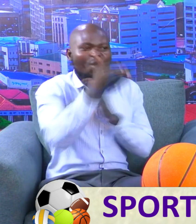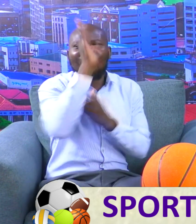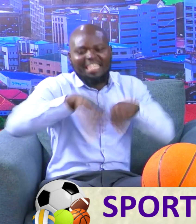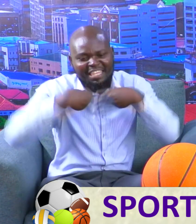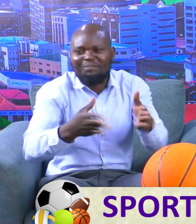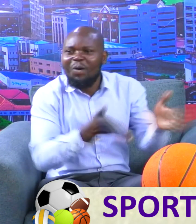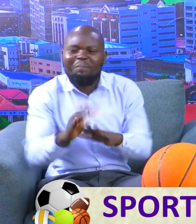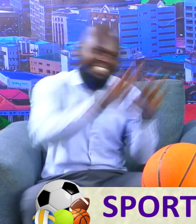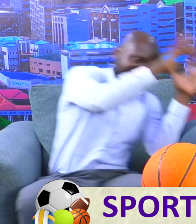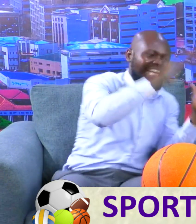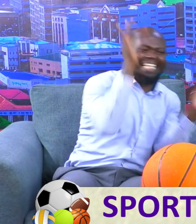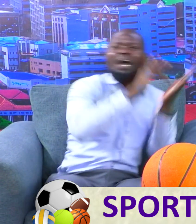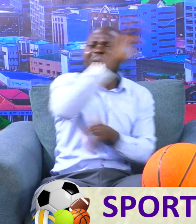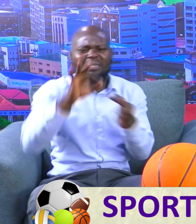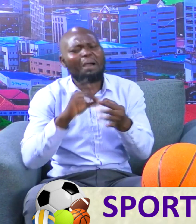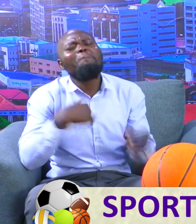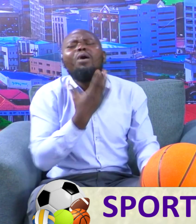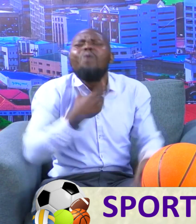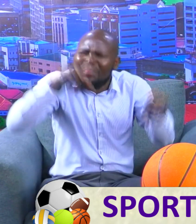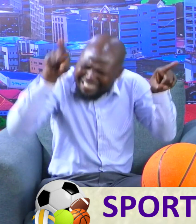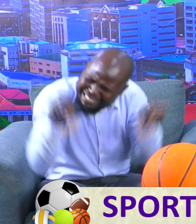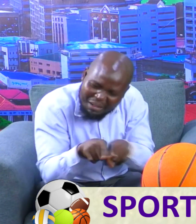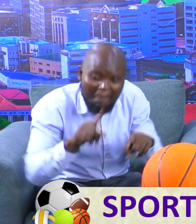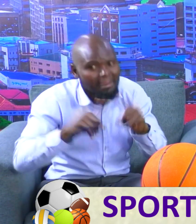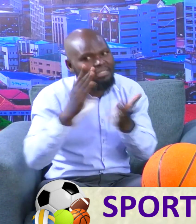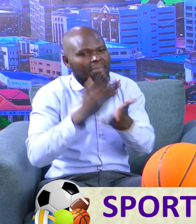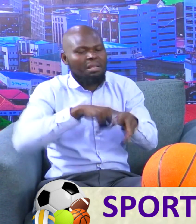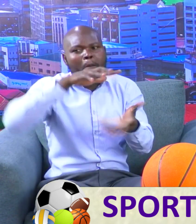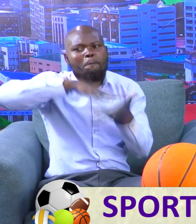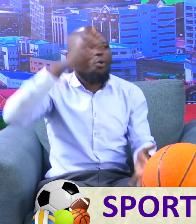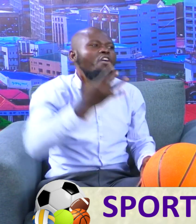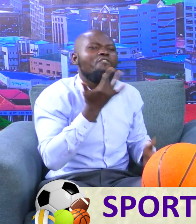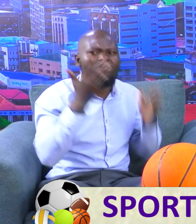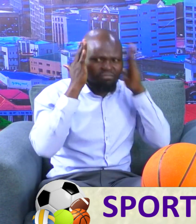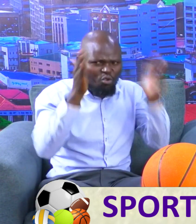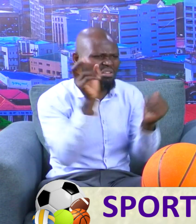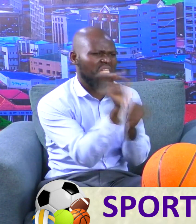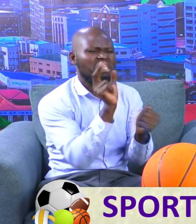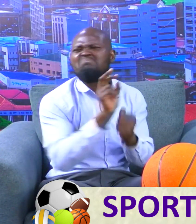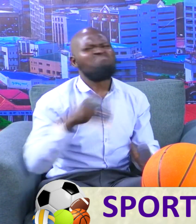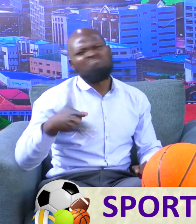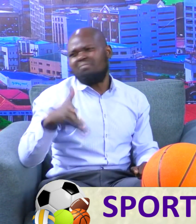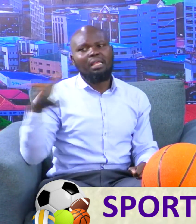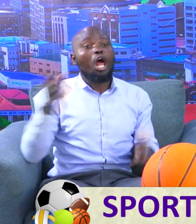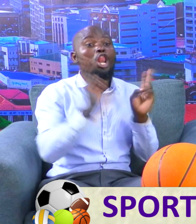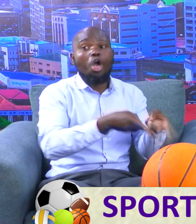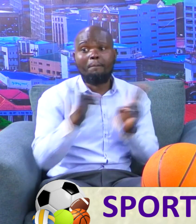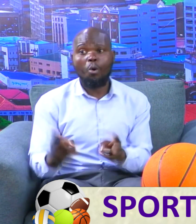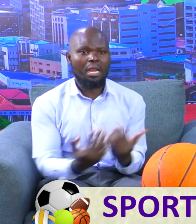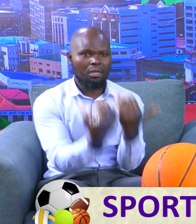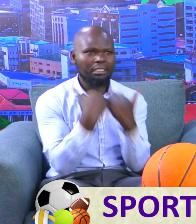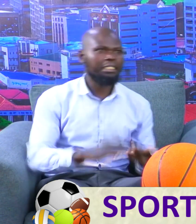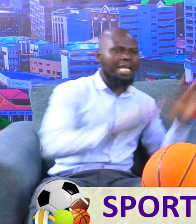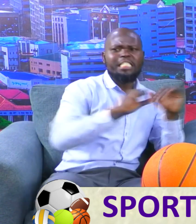they don't have a good goalkeeper. But for us, we really have a good goalkeeper. So for me, I'm praying much that